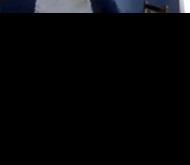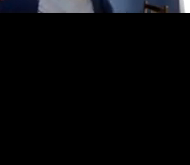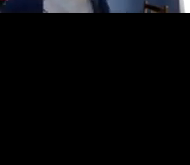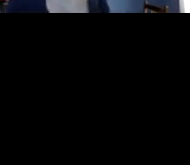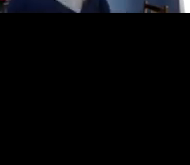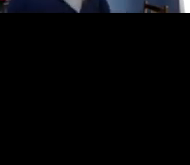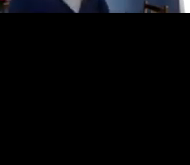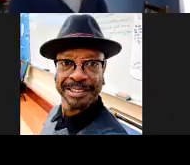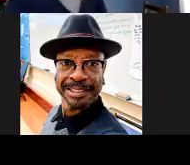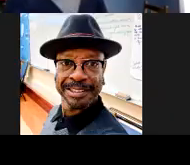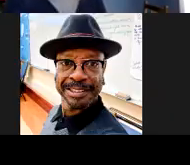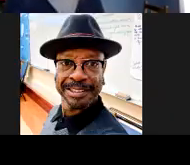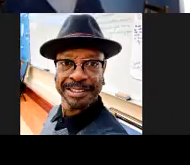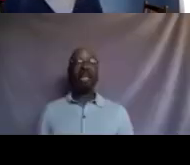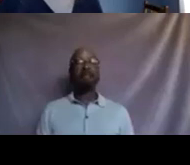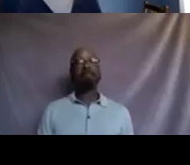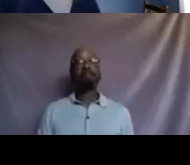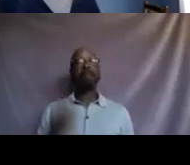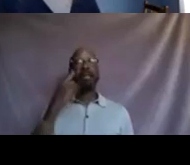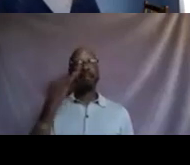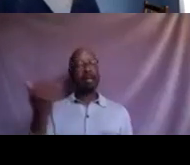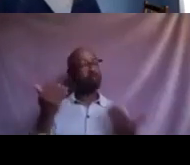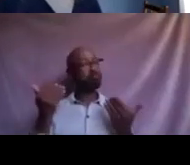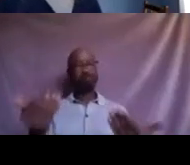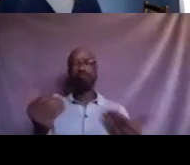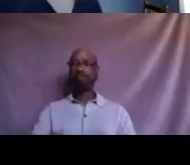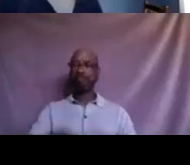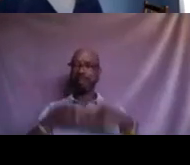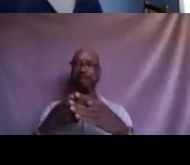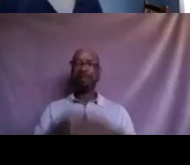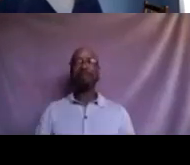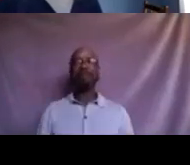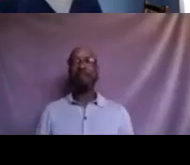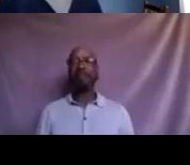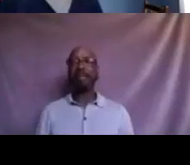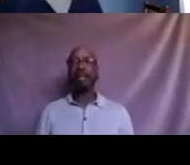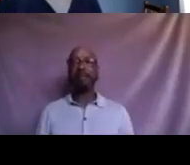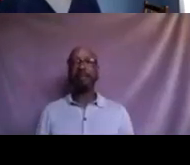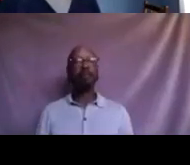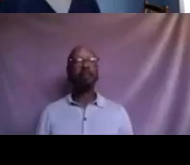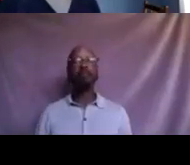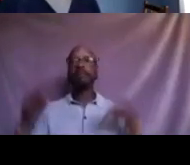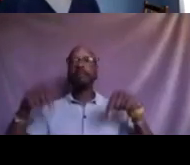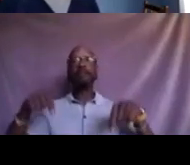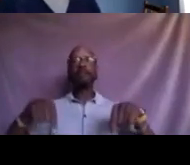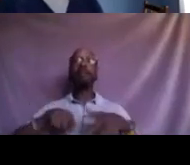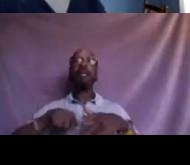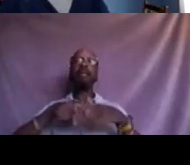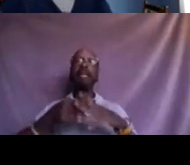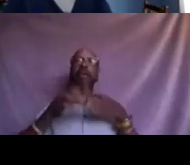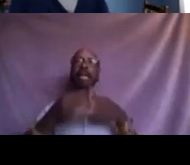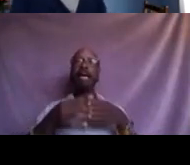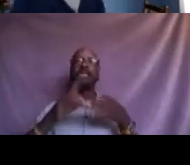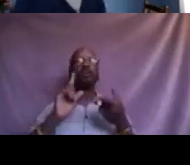Okay, I think we're going to go ahead and jump in. So this is the beginner's guide to Google